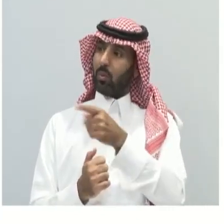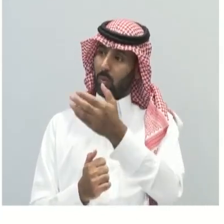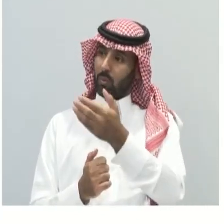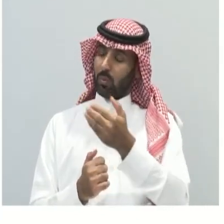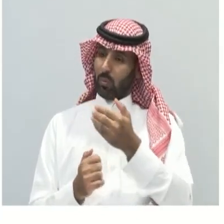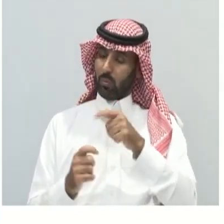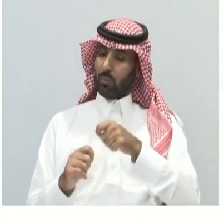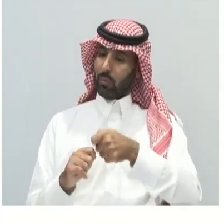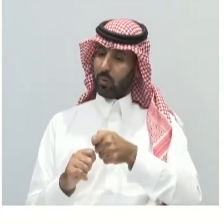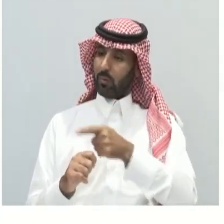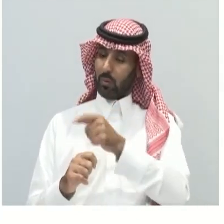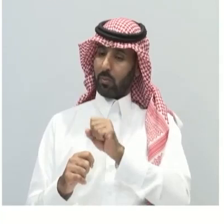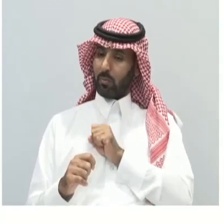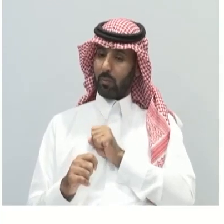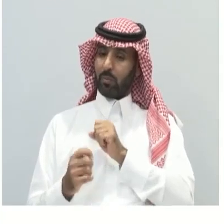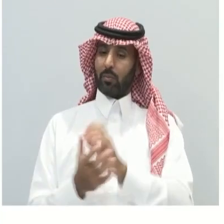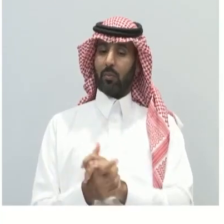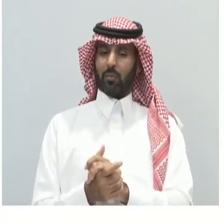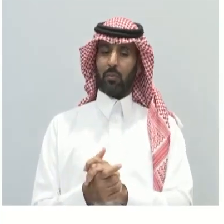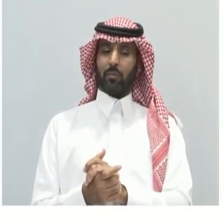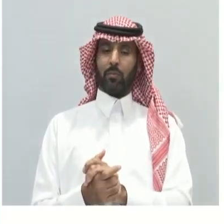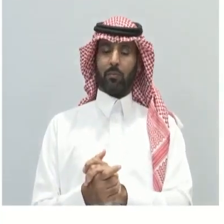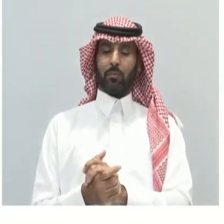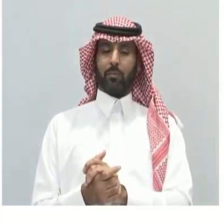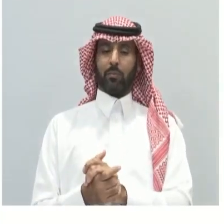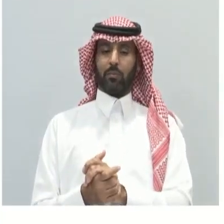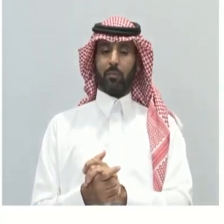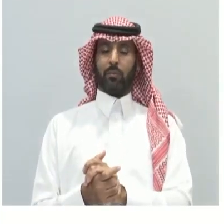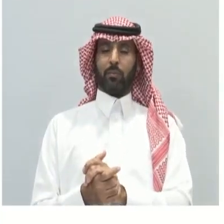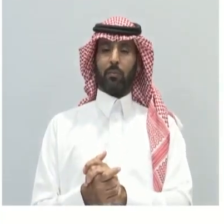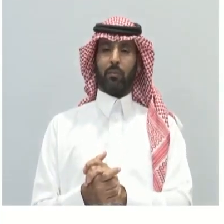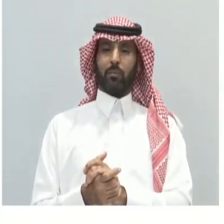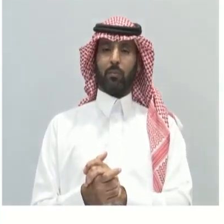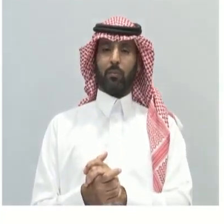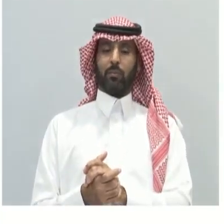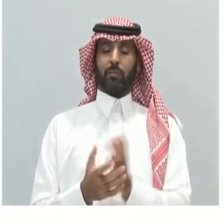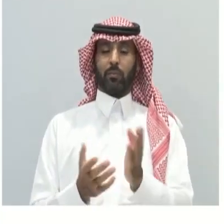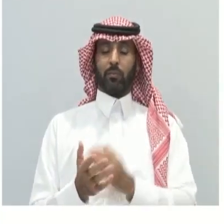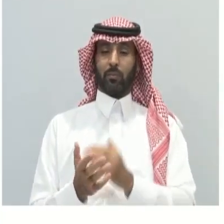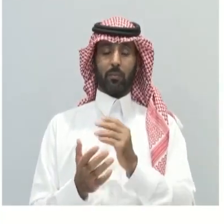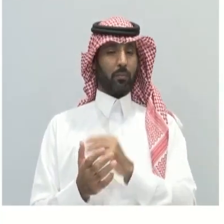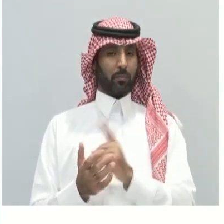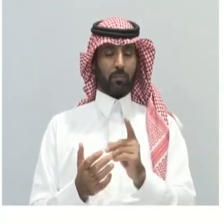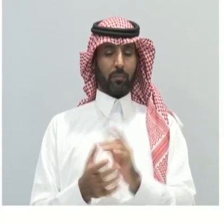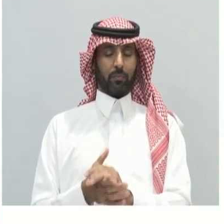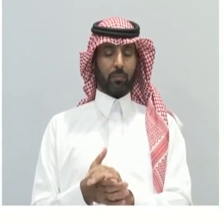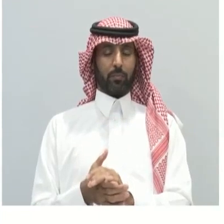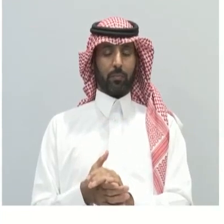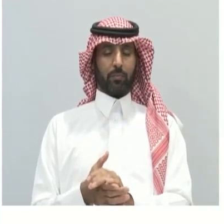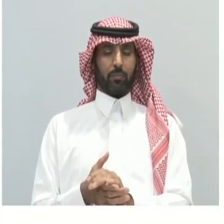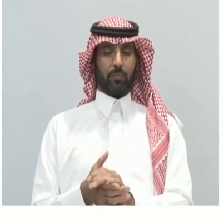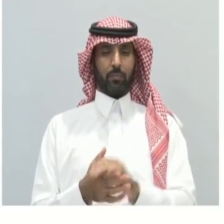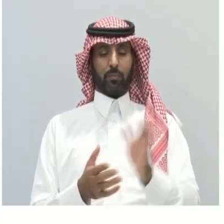And check your answer here. Will you fix it for me? Yes, excellent. This is not possible.